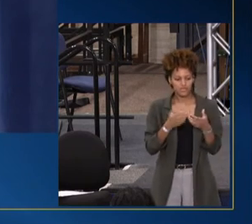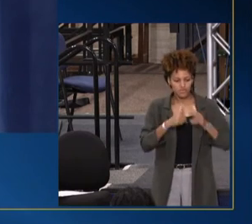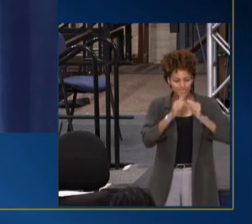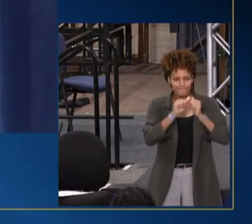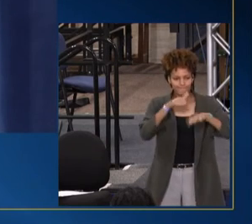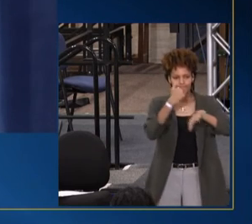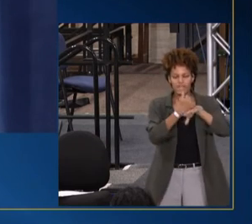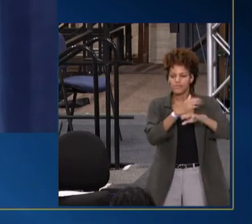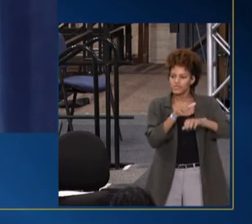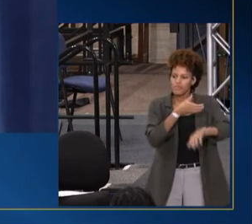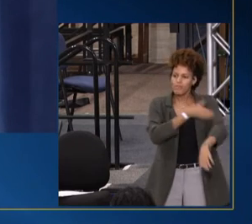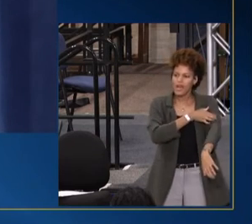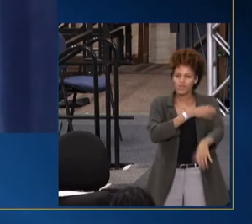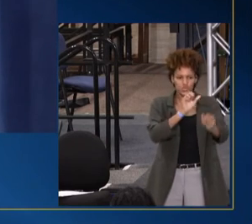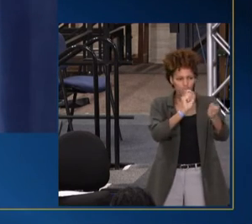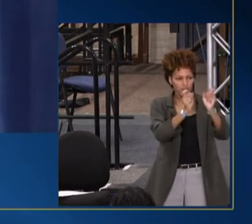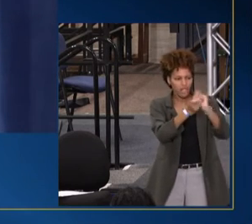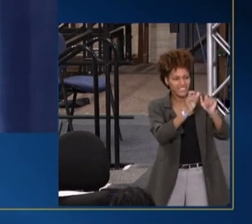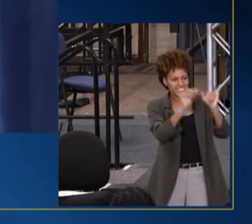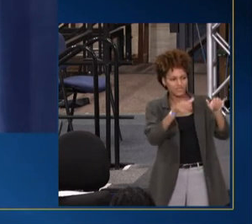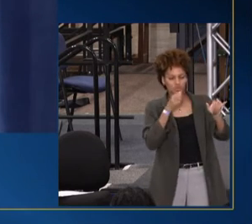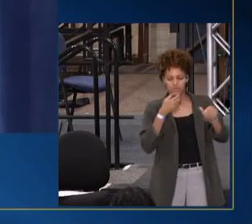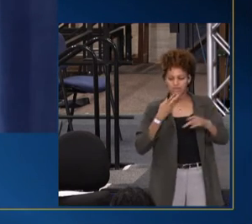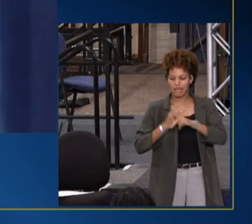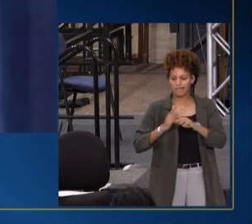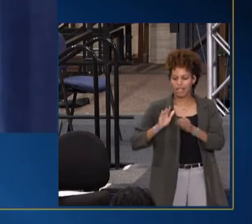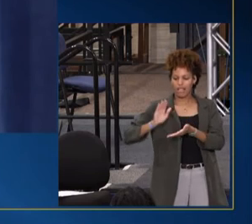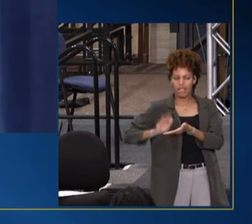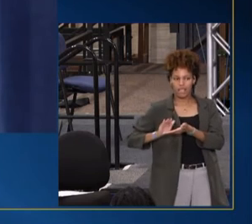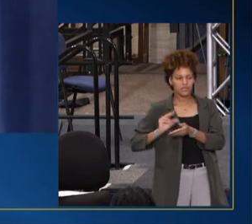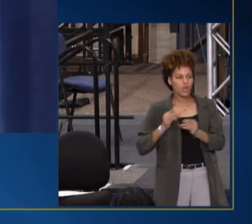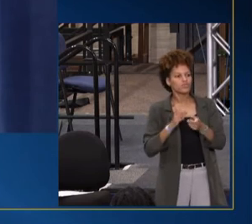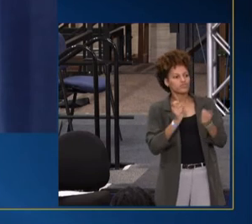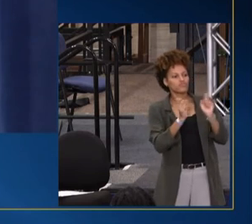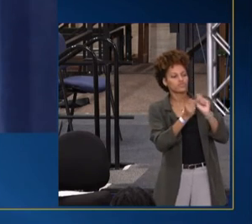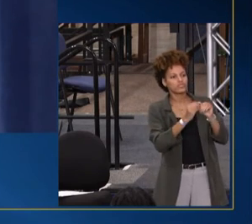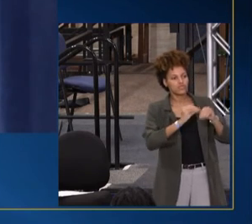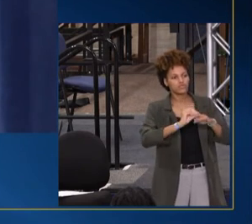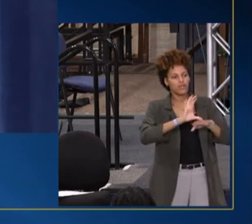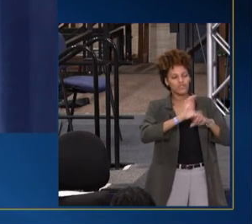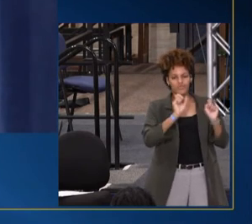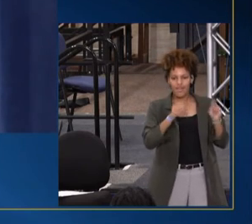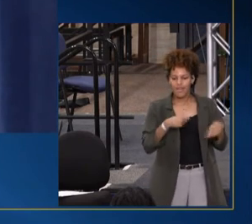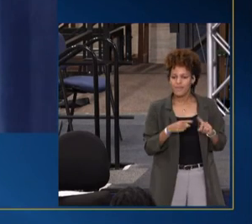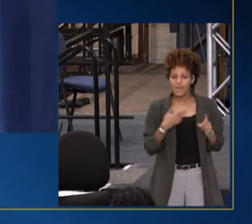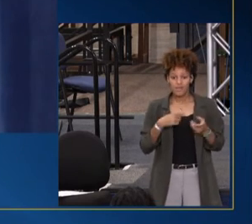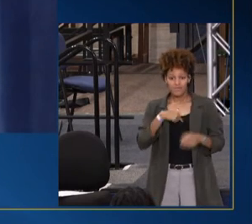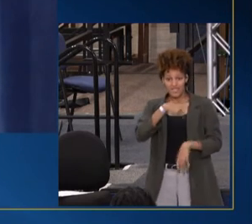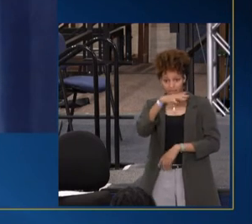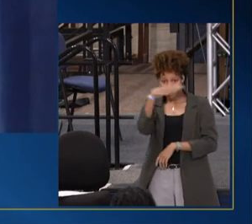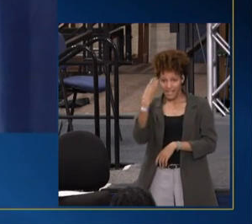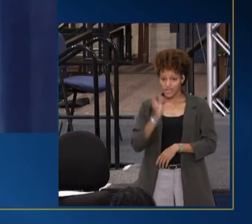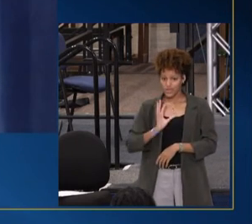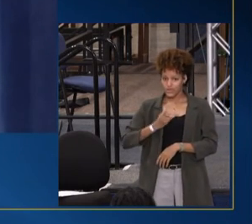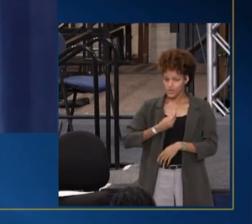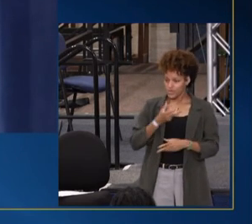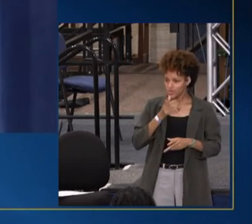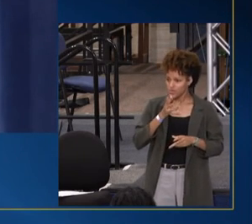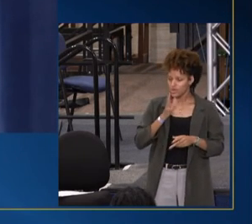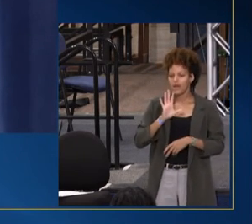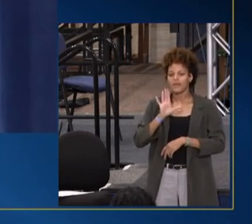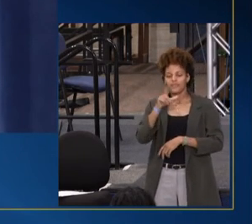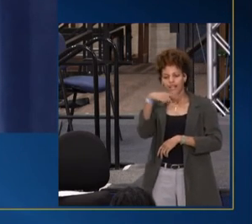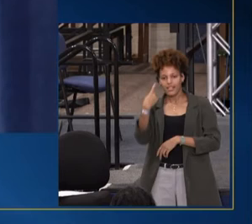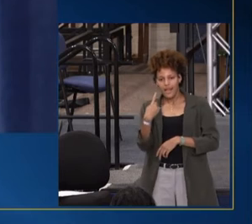transform the systems that have held us down. And especially as a Black queer woman, we're part of a legacy of fighting for our freedom and embracing joy